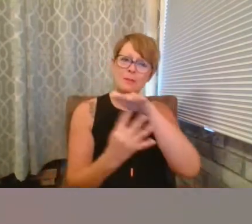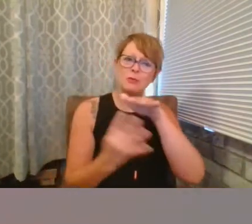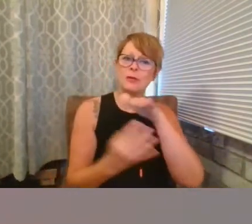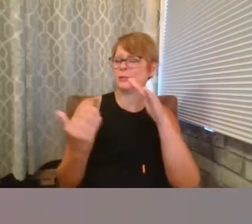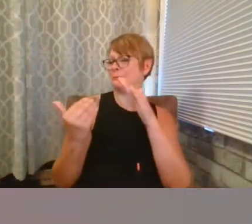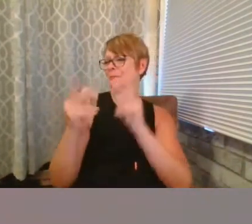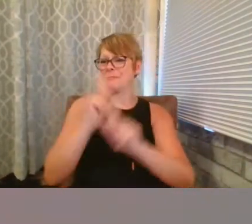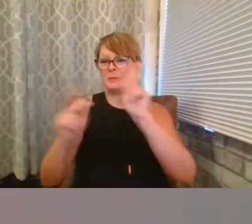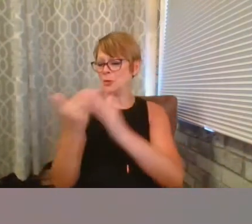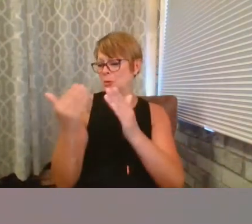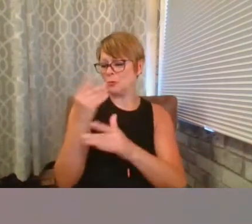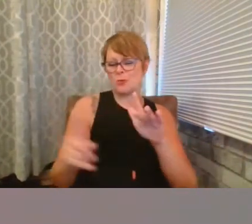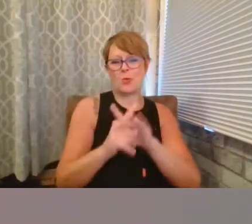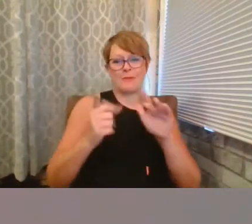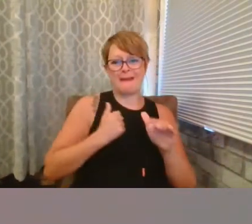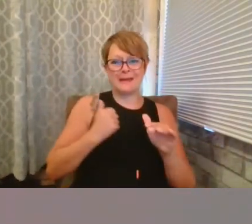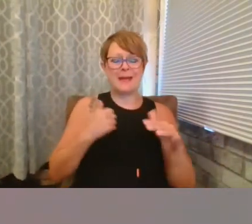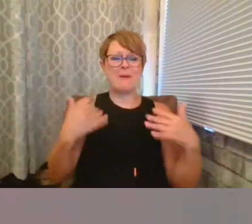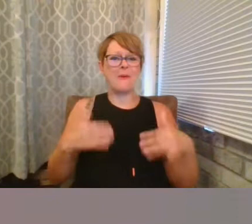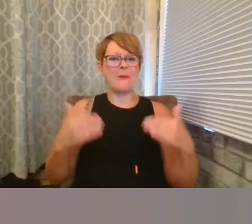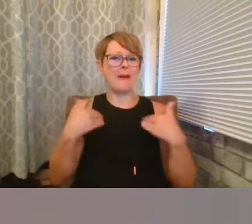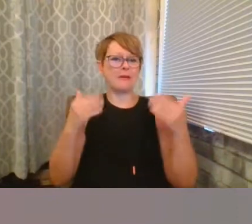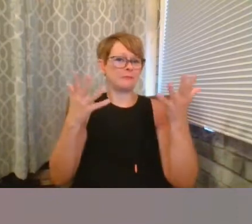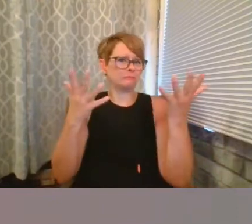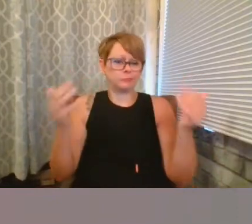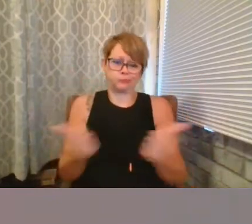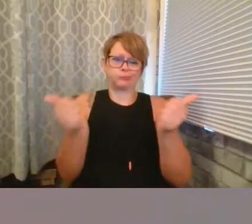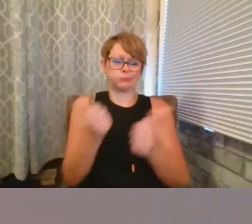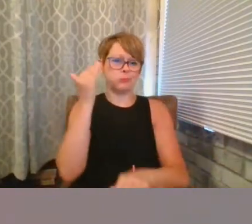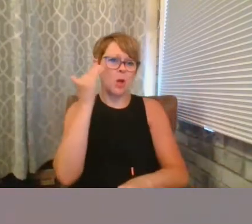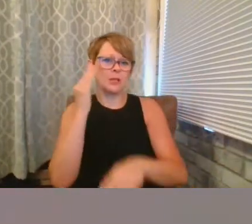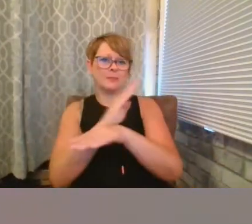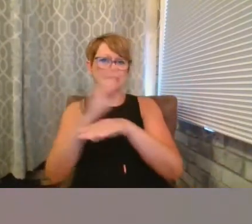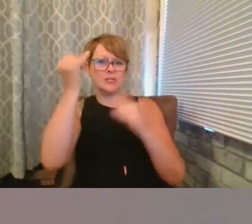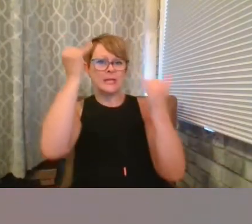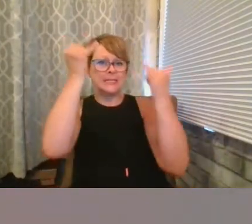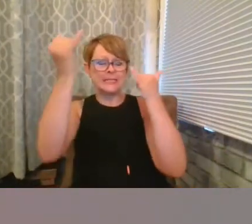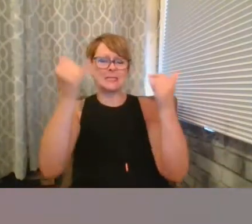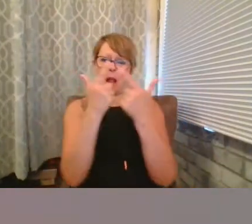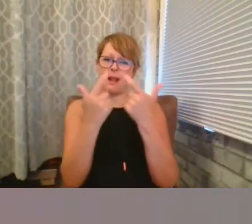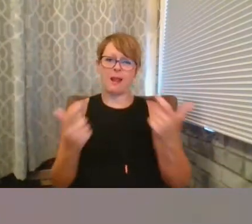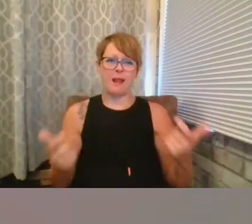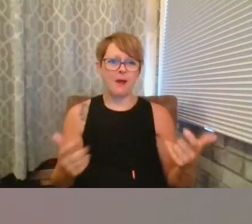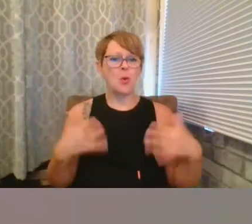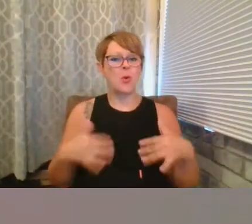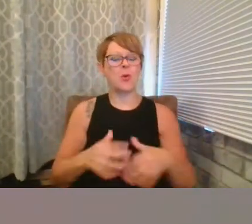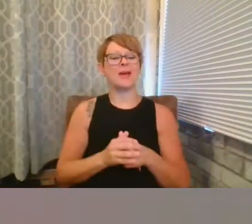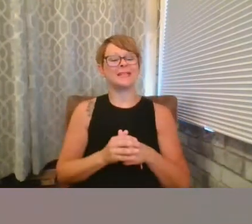with wealth of business ideas, innovation. And so today's